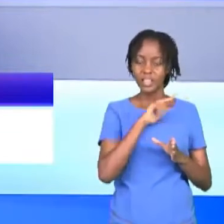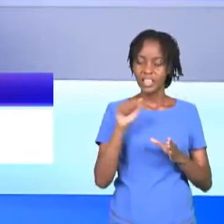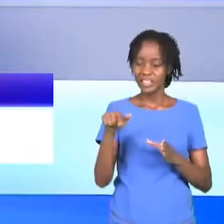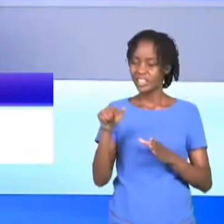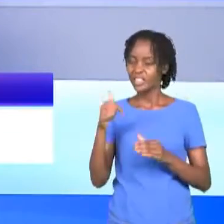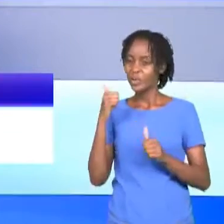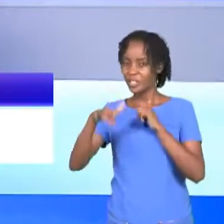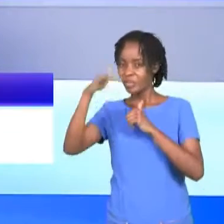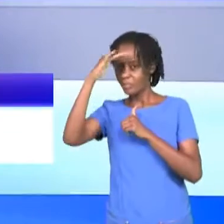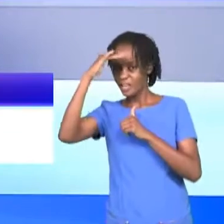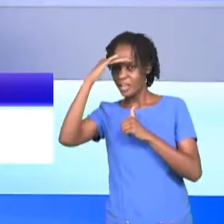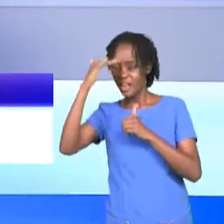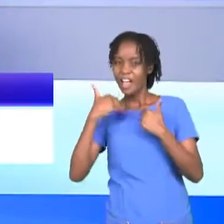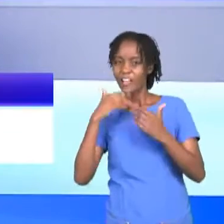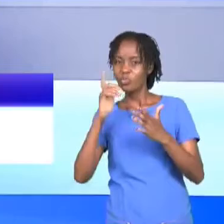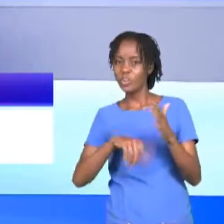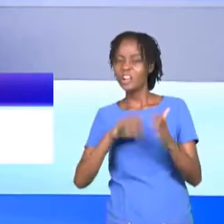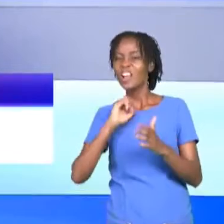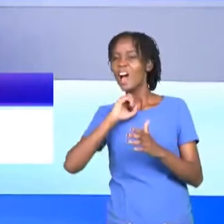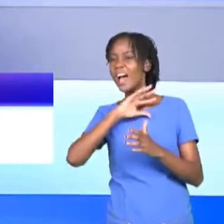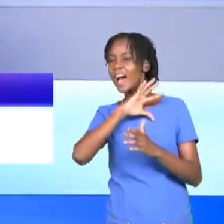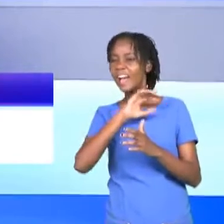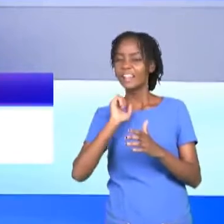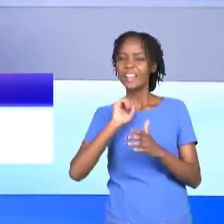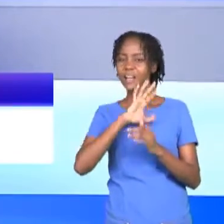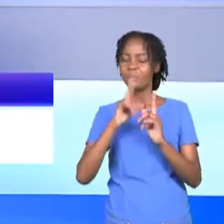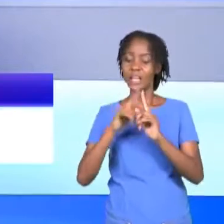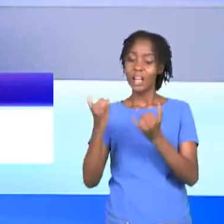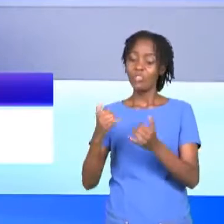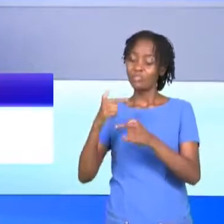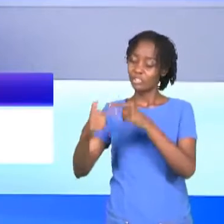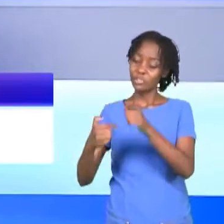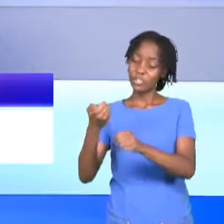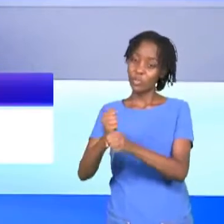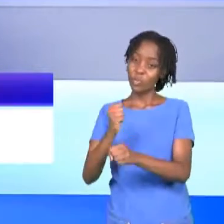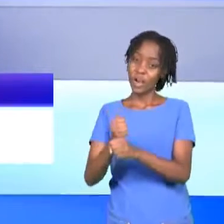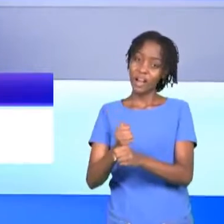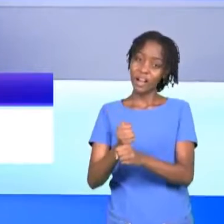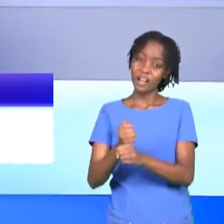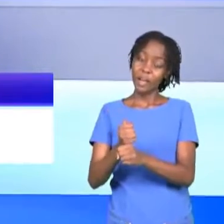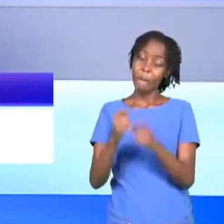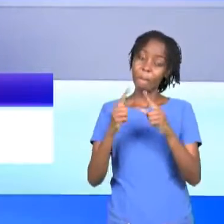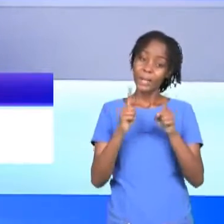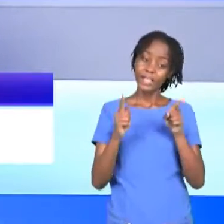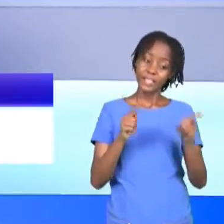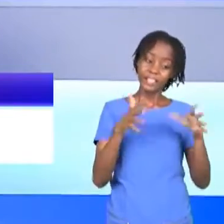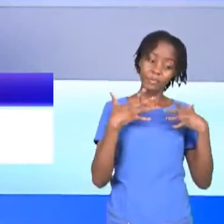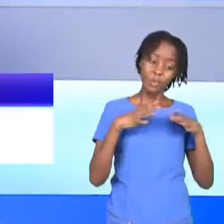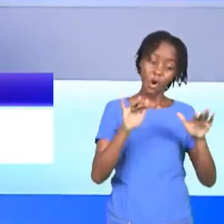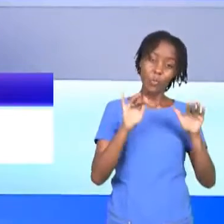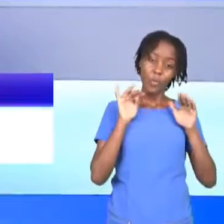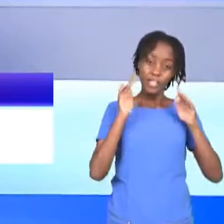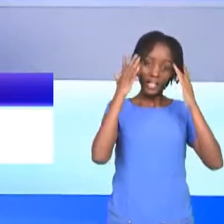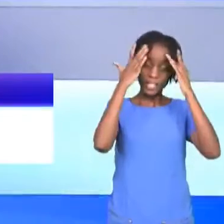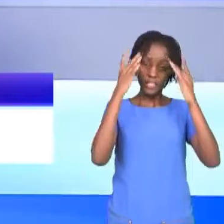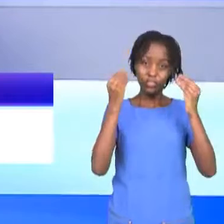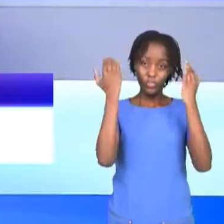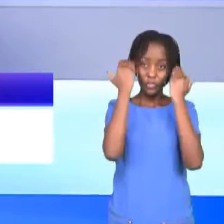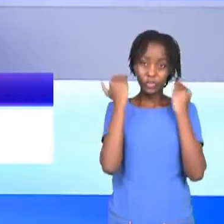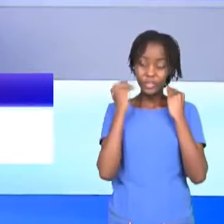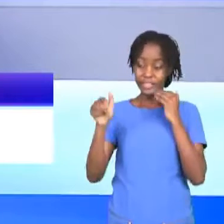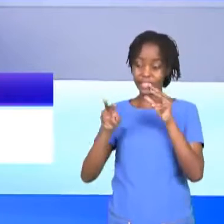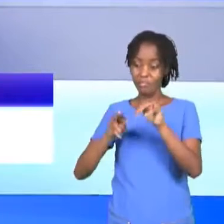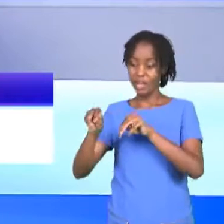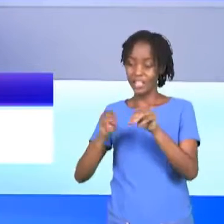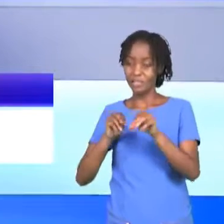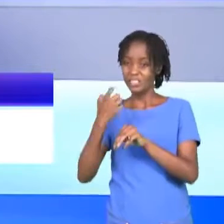health risk of noise pollution, is still in operation even as the residents await the court ruling. The club management now claims that they have